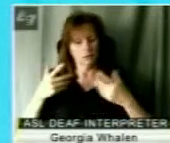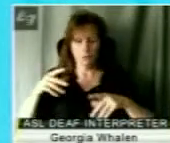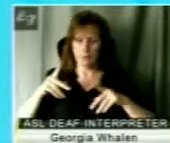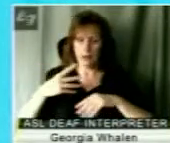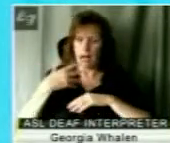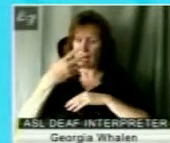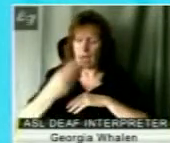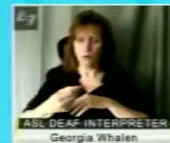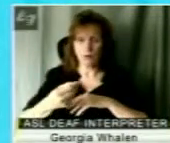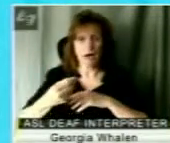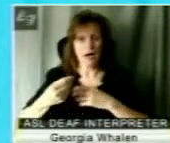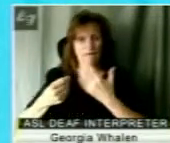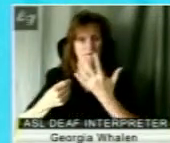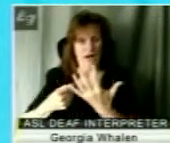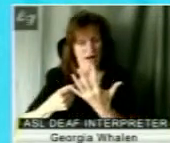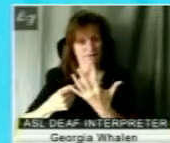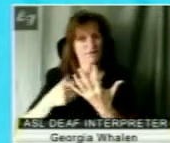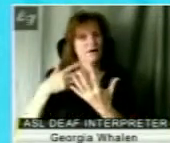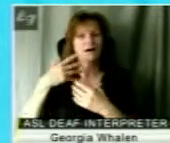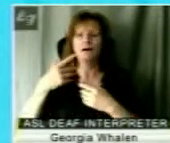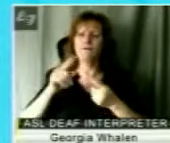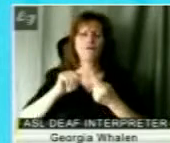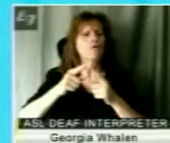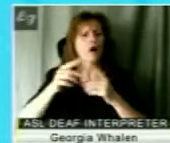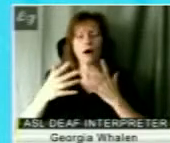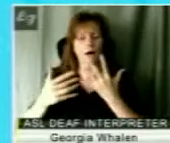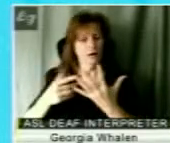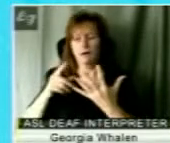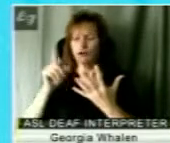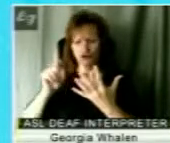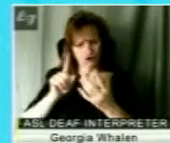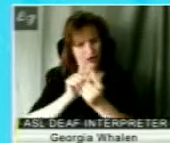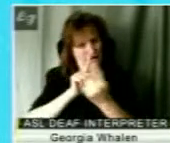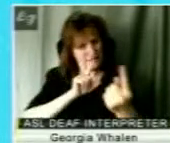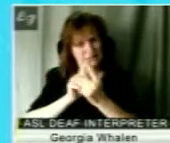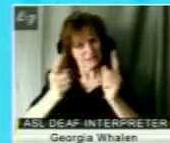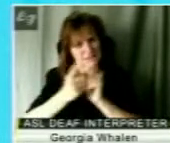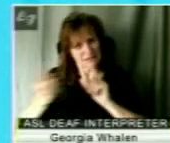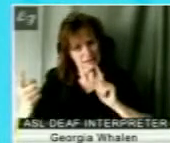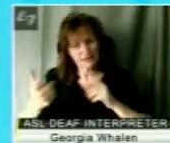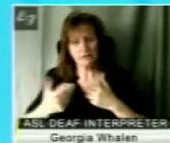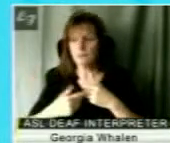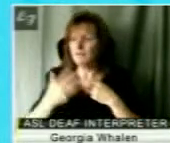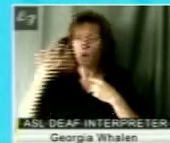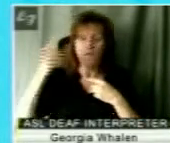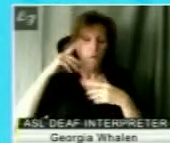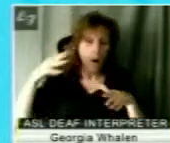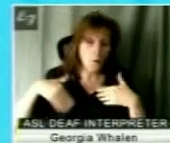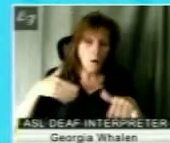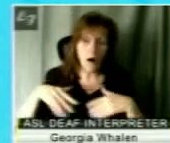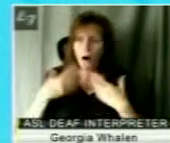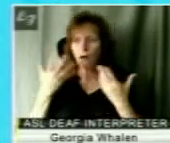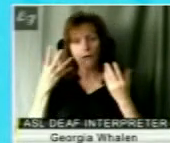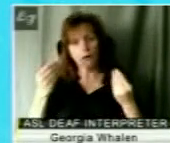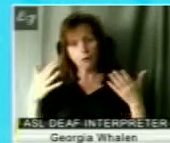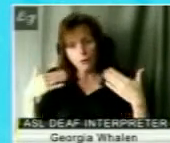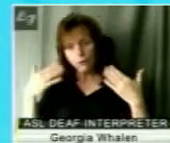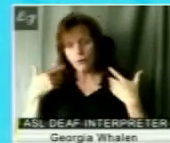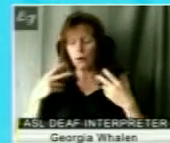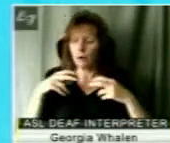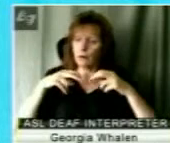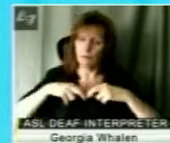not physical distancing in those situations. If they do go out for a walk, or if they're at whatever it is that they may be